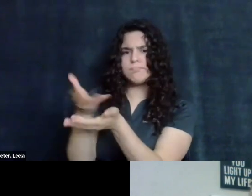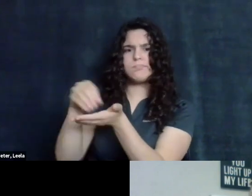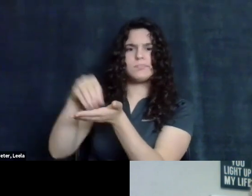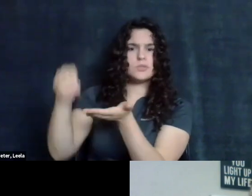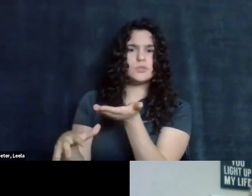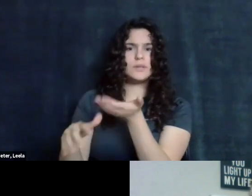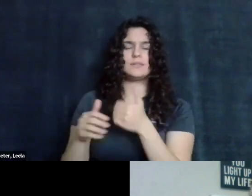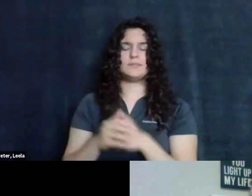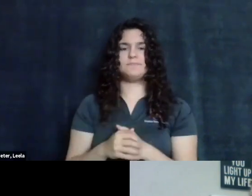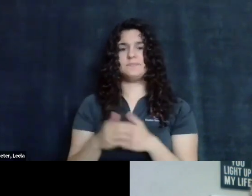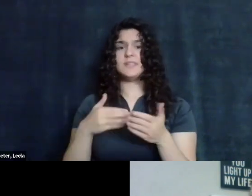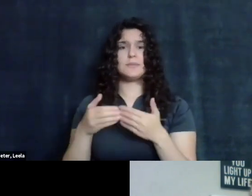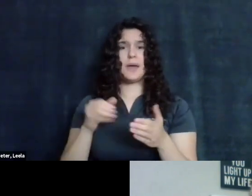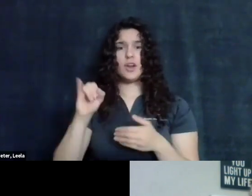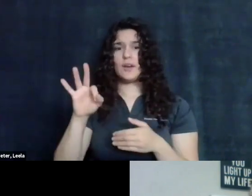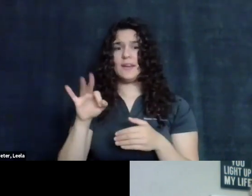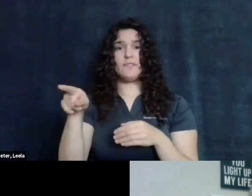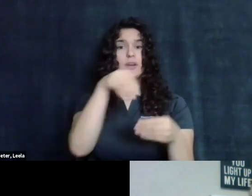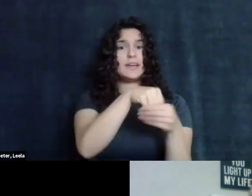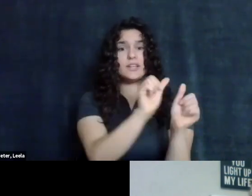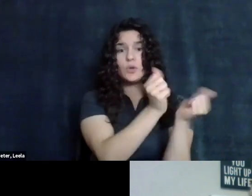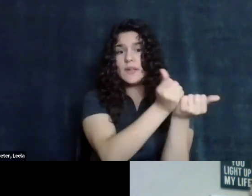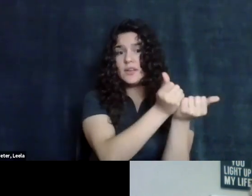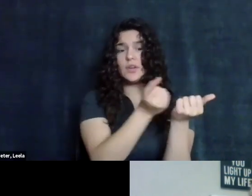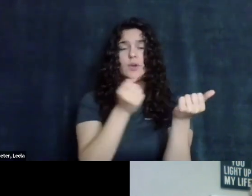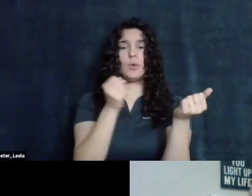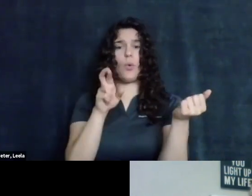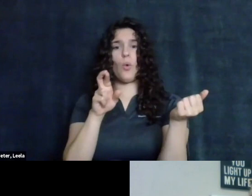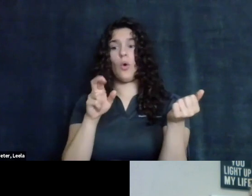with associations or